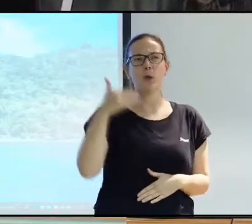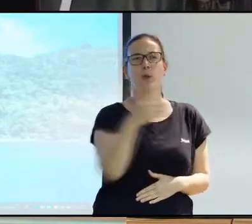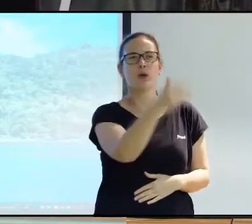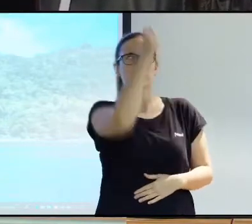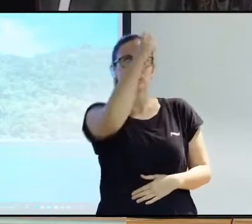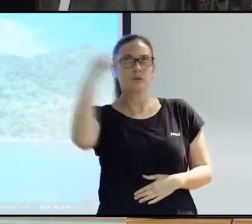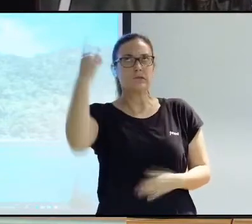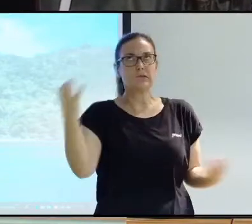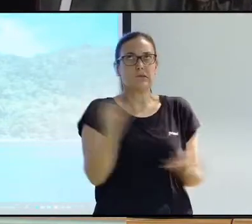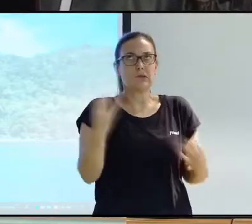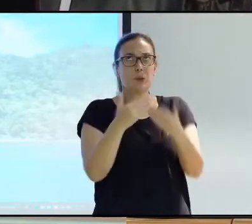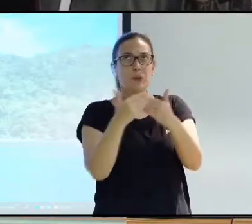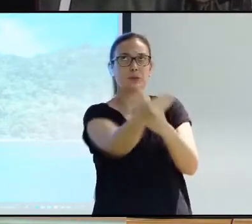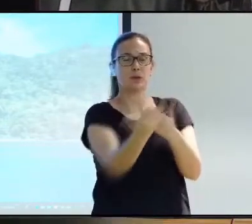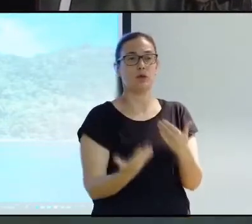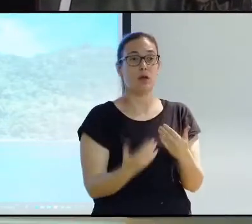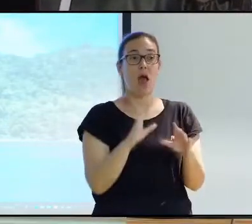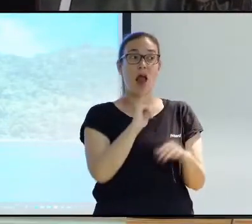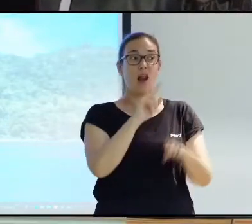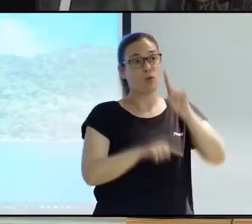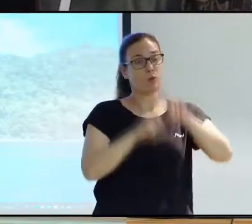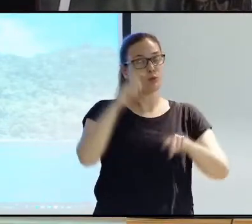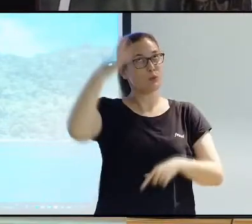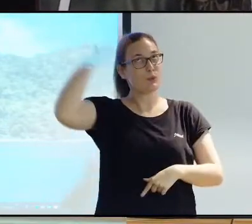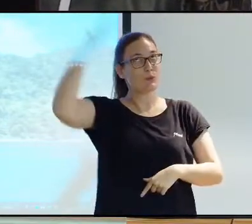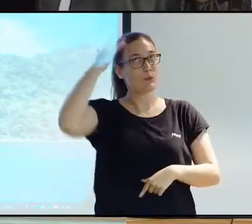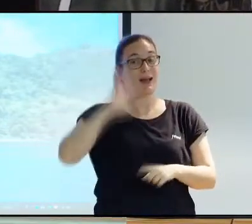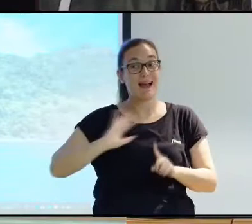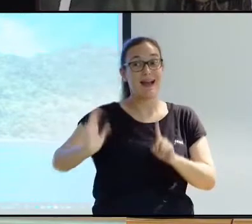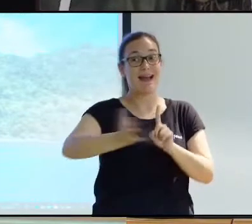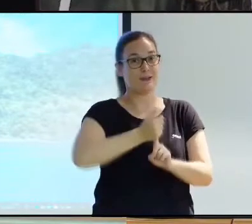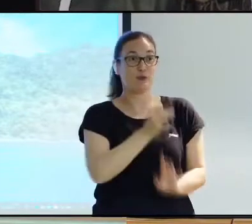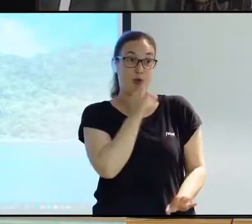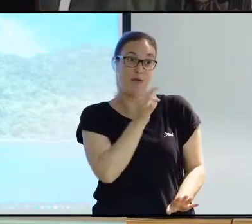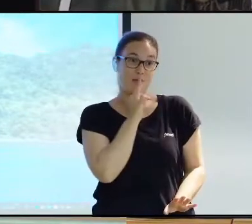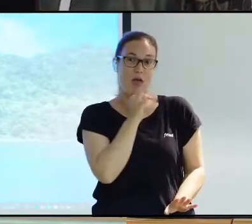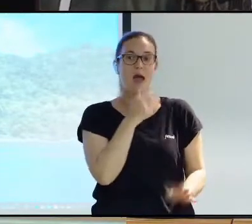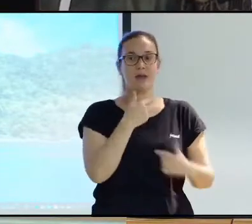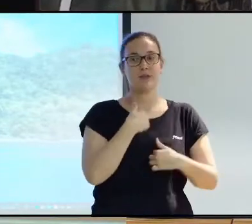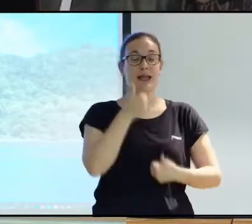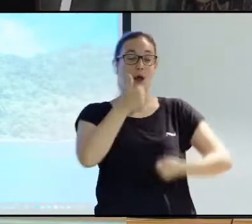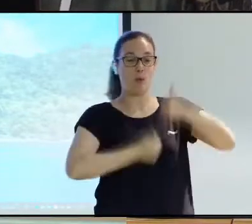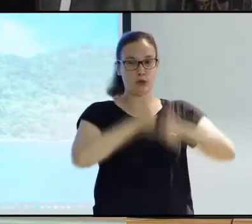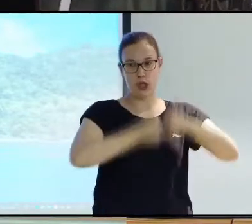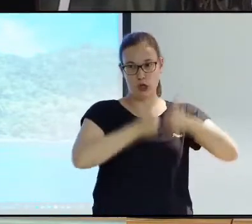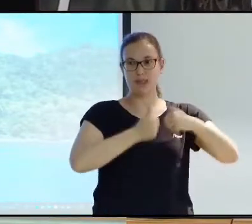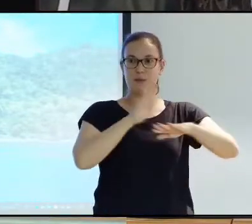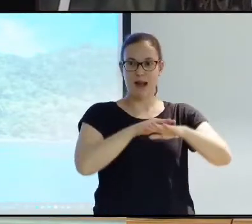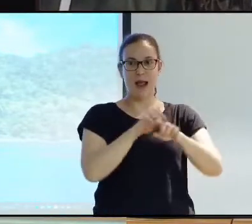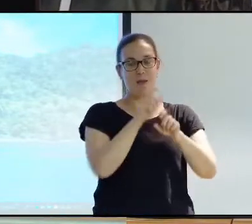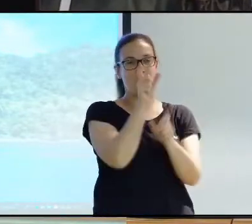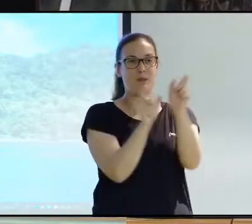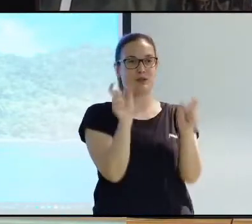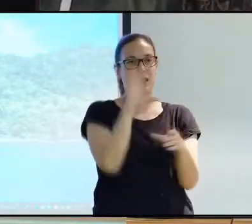What is my future like? I have a lot of dreams that have not been fulfilled, and I am preparing work to